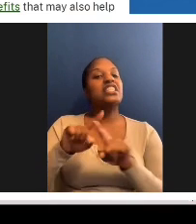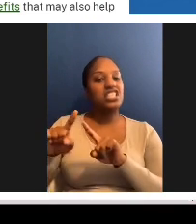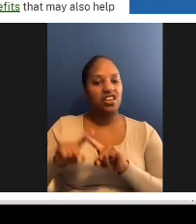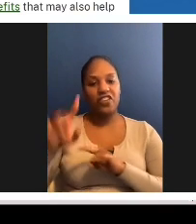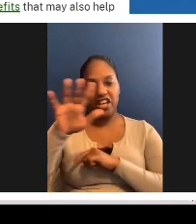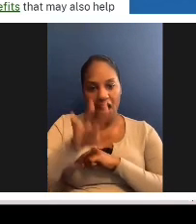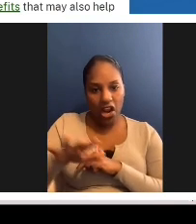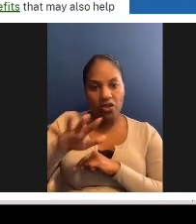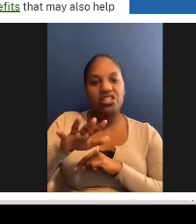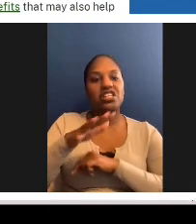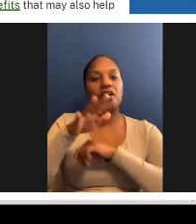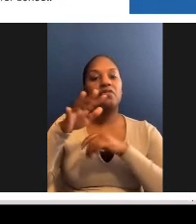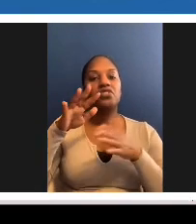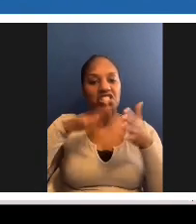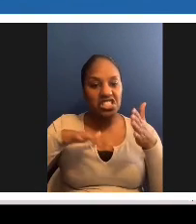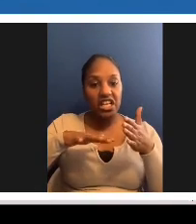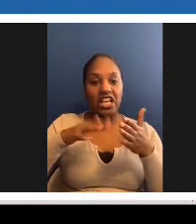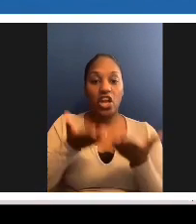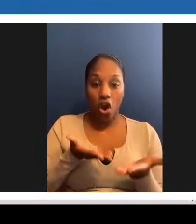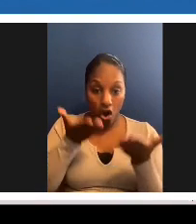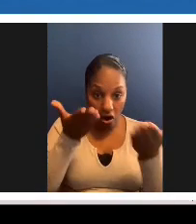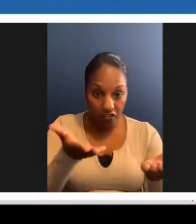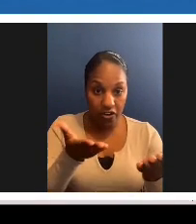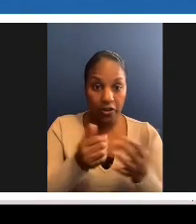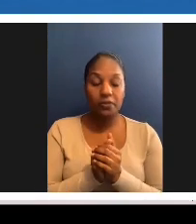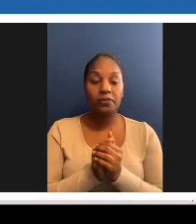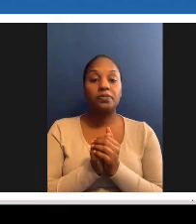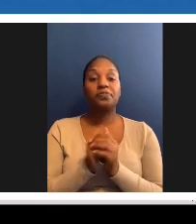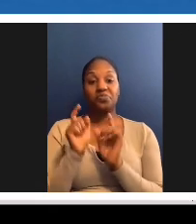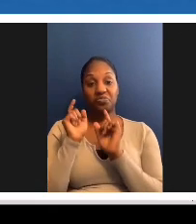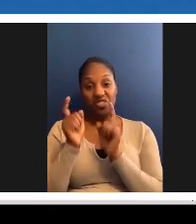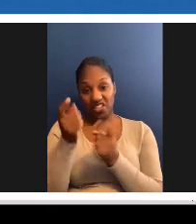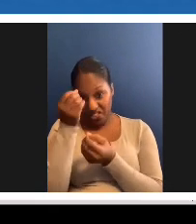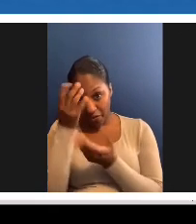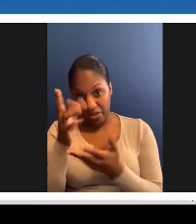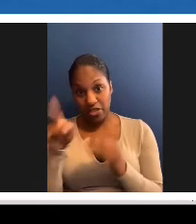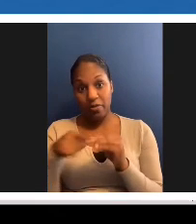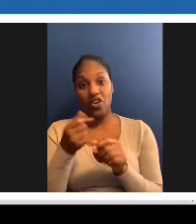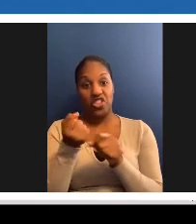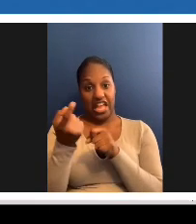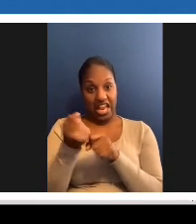there. Gives you some information about the annual cost.